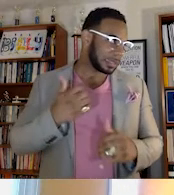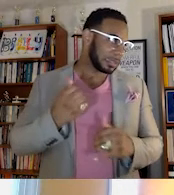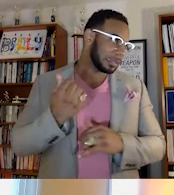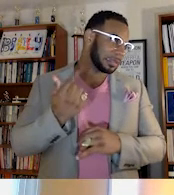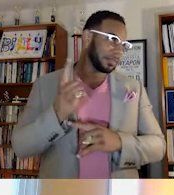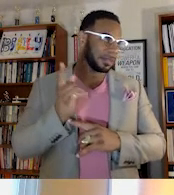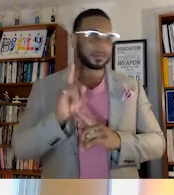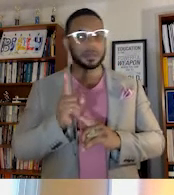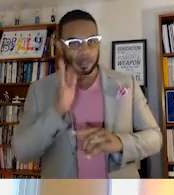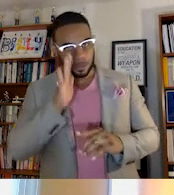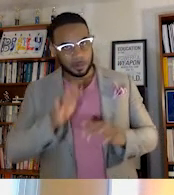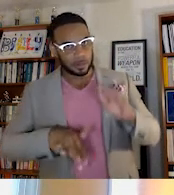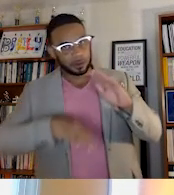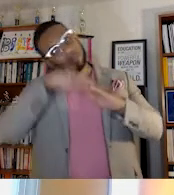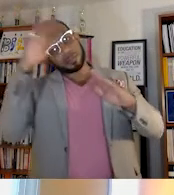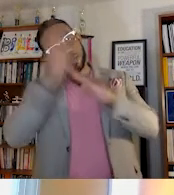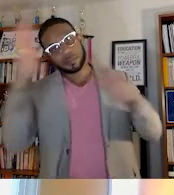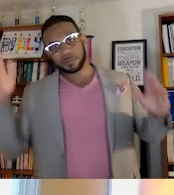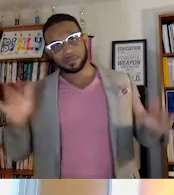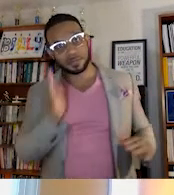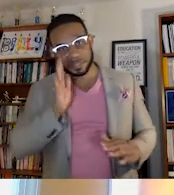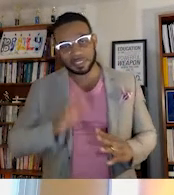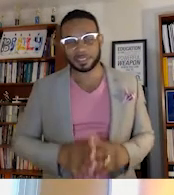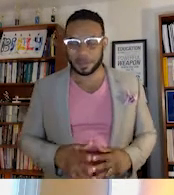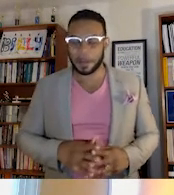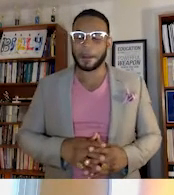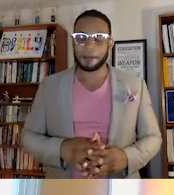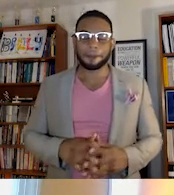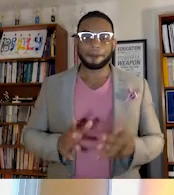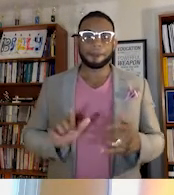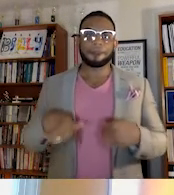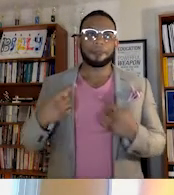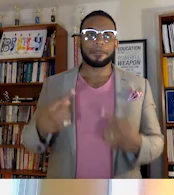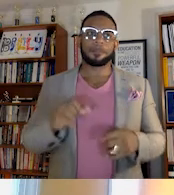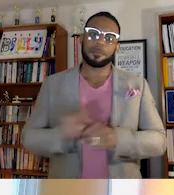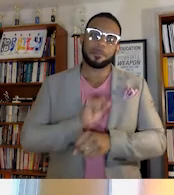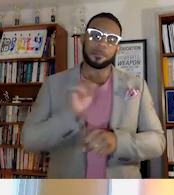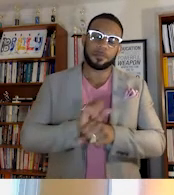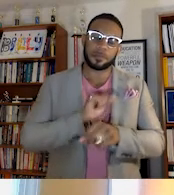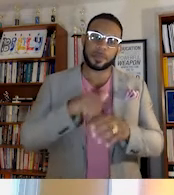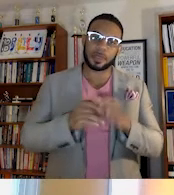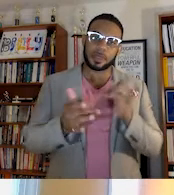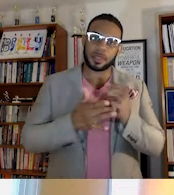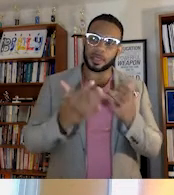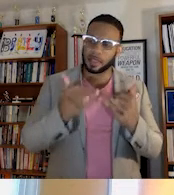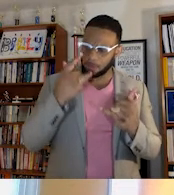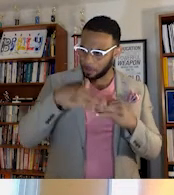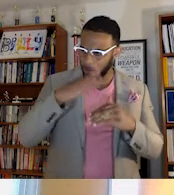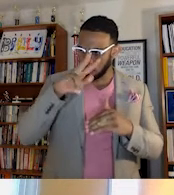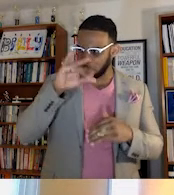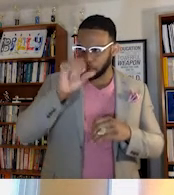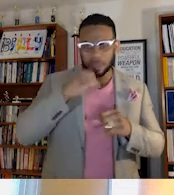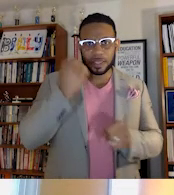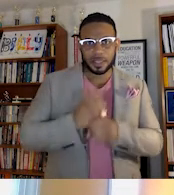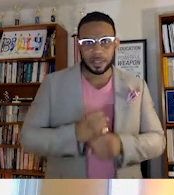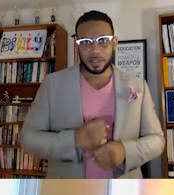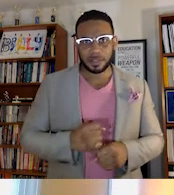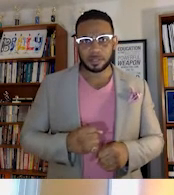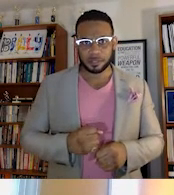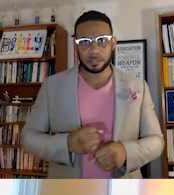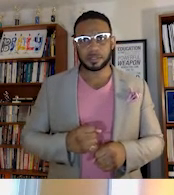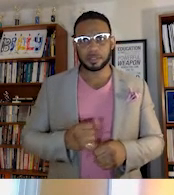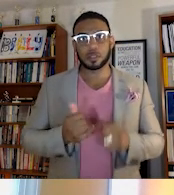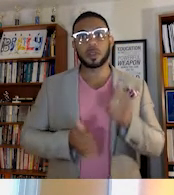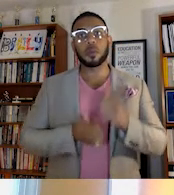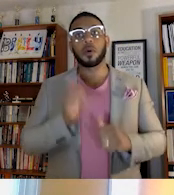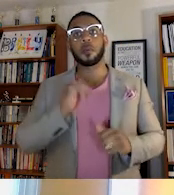or 15 minutes. I was going to say. We'll be there. I've been working in technology now for over 30 years. The